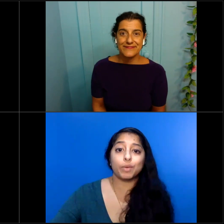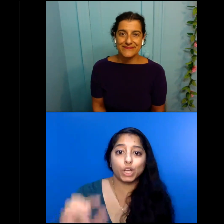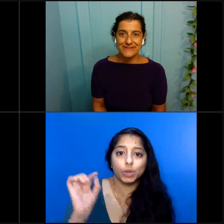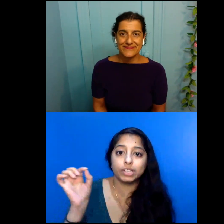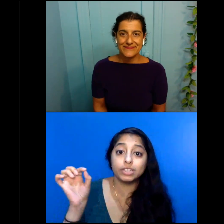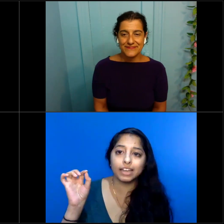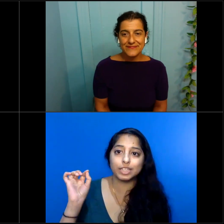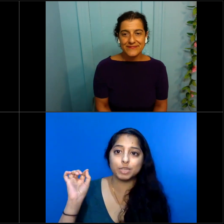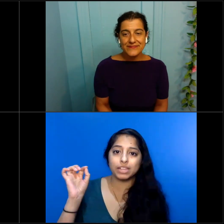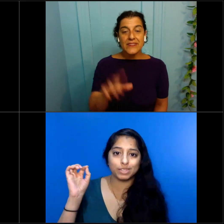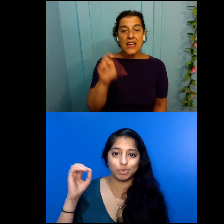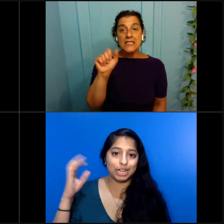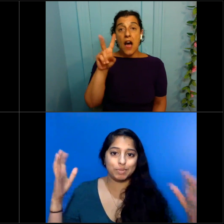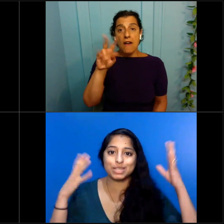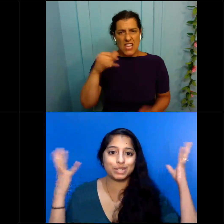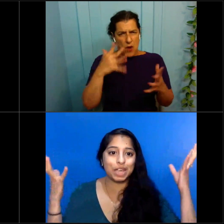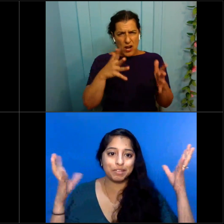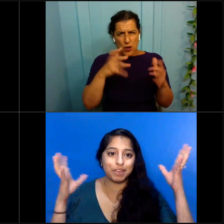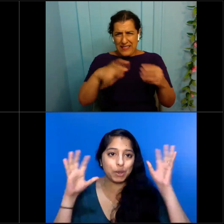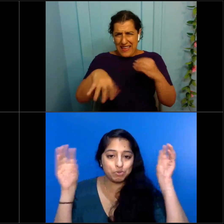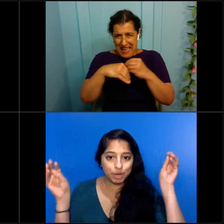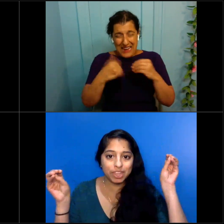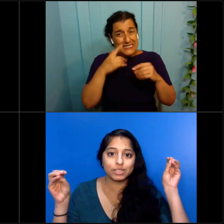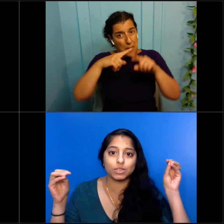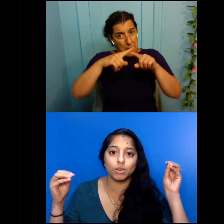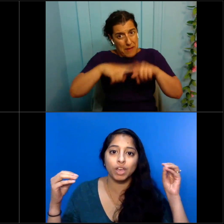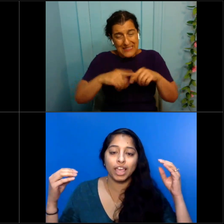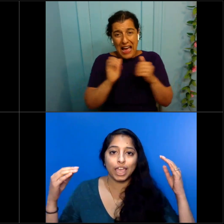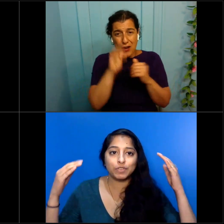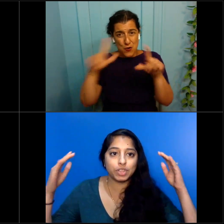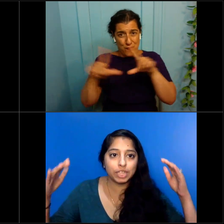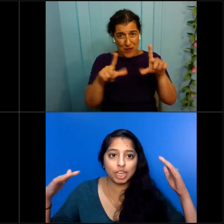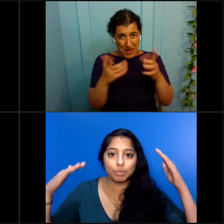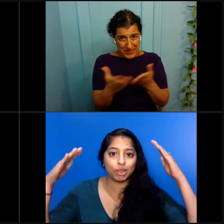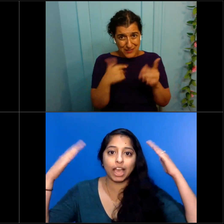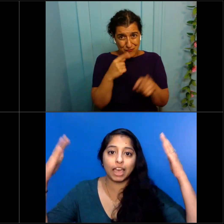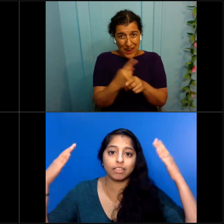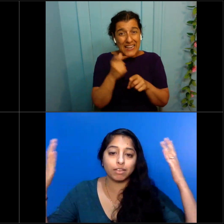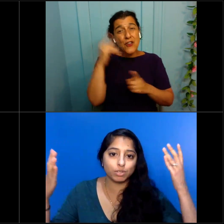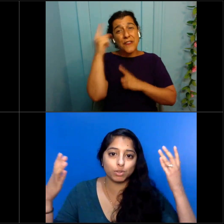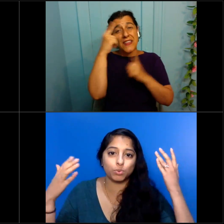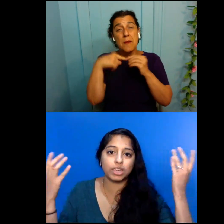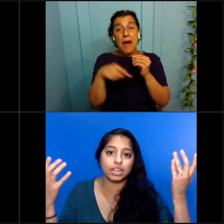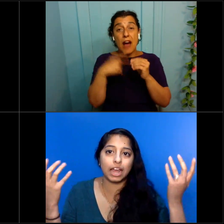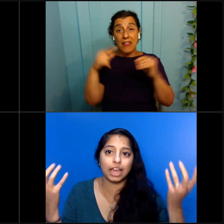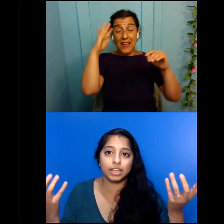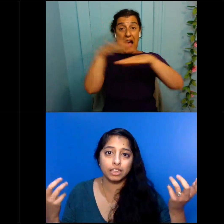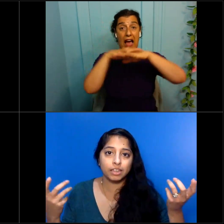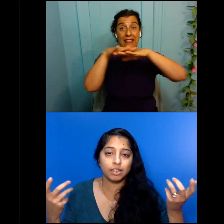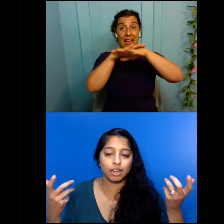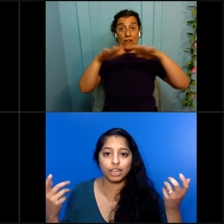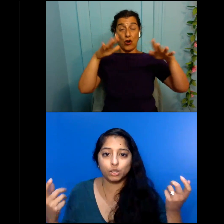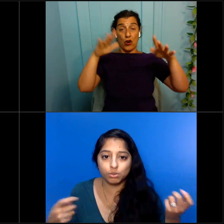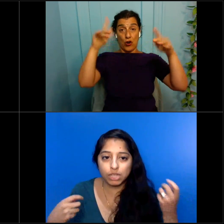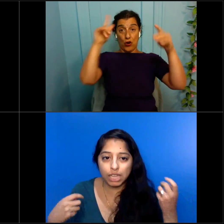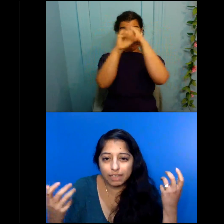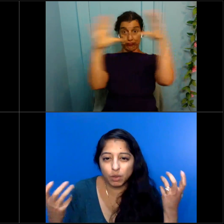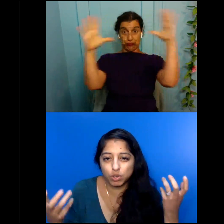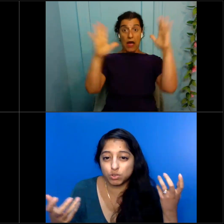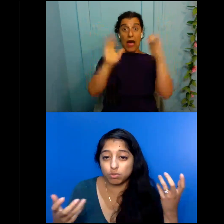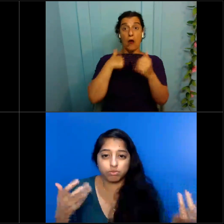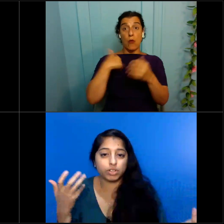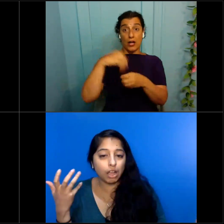I think I want to quickly add, it depends, right? It depends on a lot of how you frame things. So if you're thinking about like high level, so the way that I include